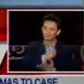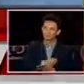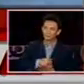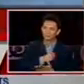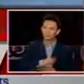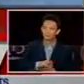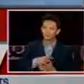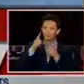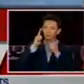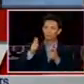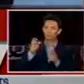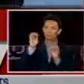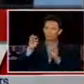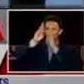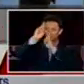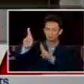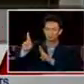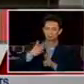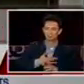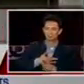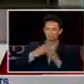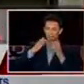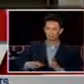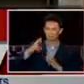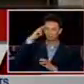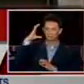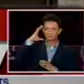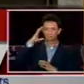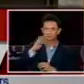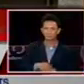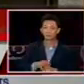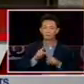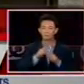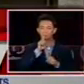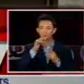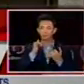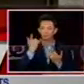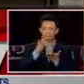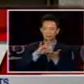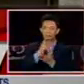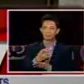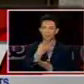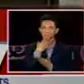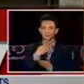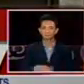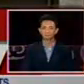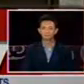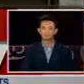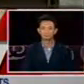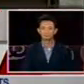whatsoever. There is a misapprehension, Your Honor. In fact, he is taking his medicine and attending to personal necessity.